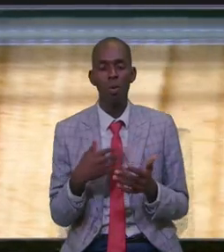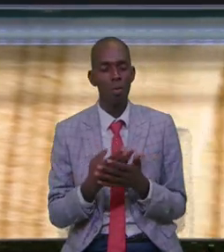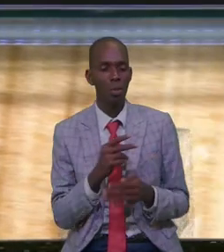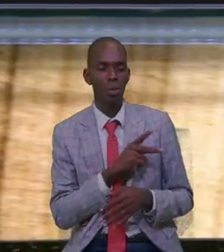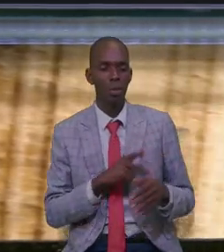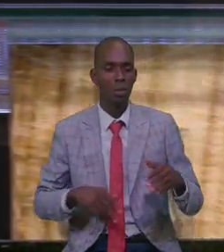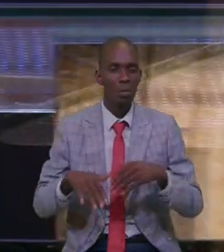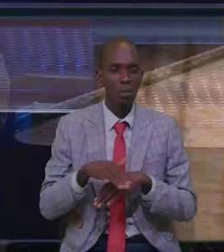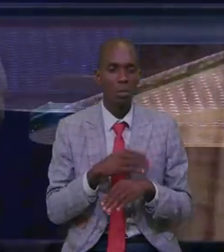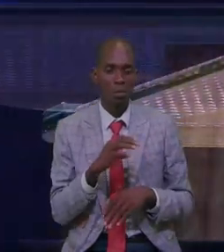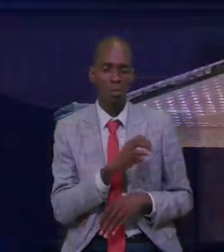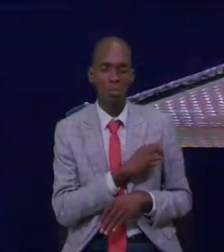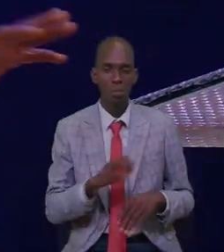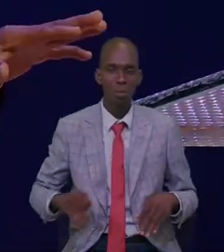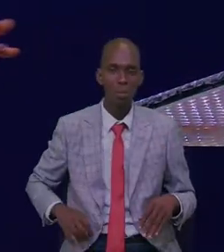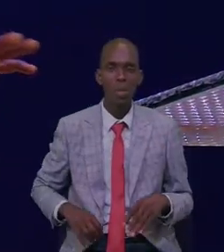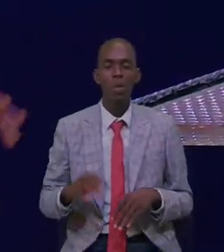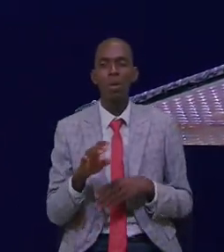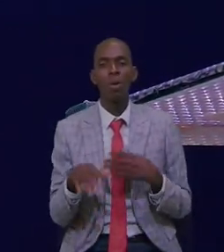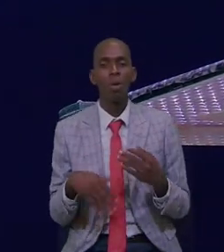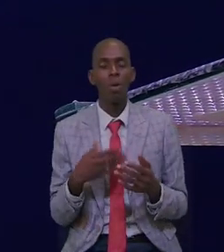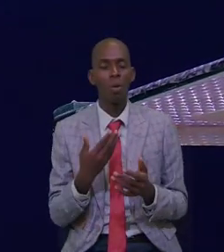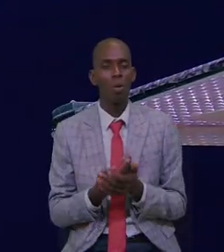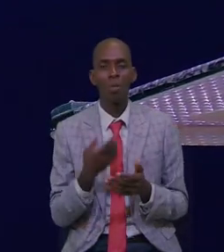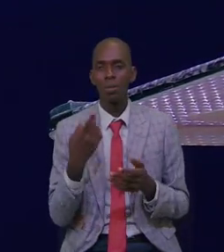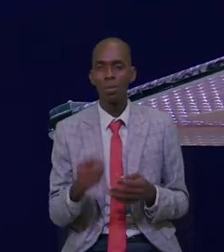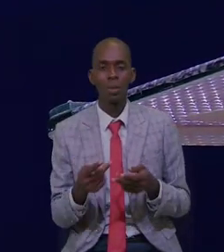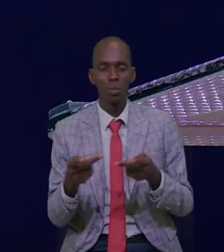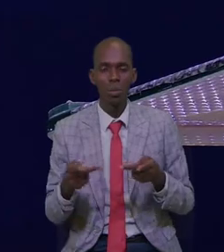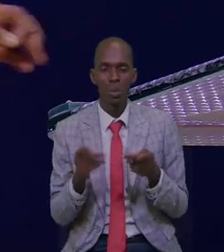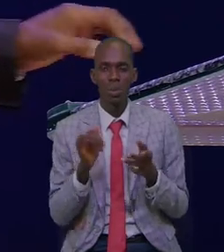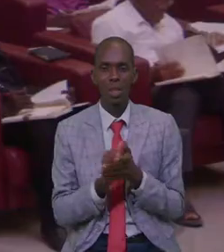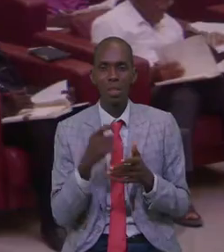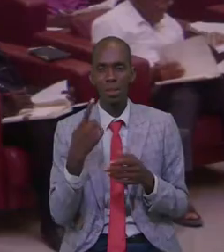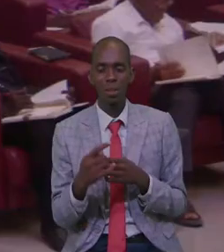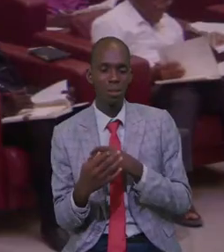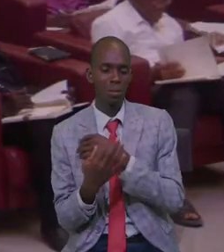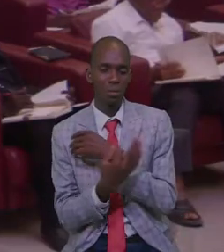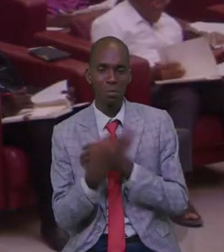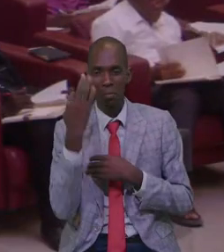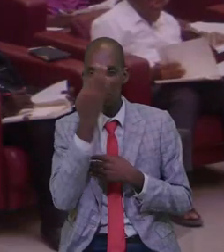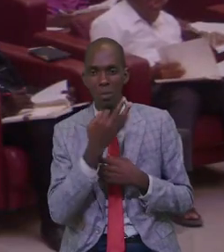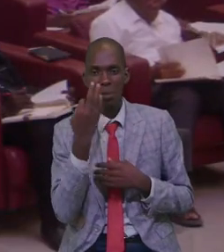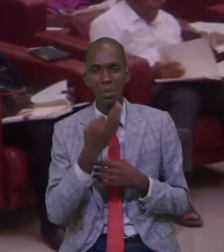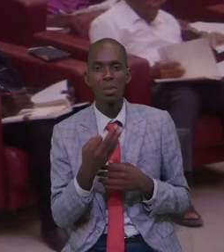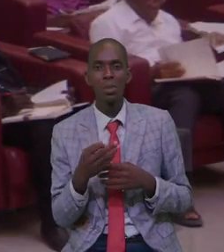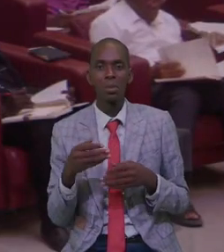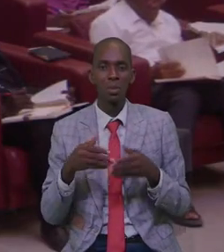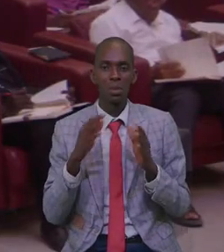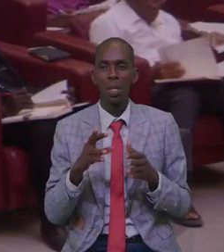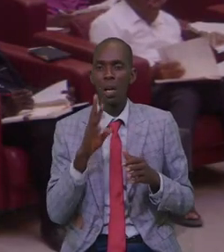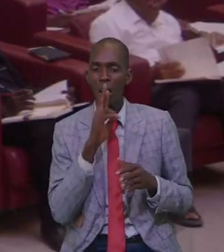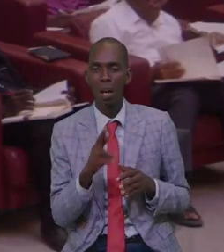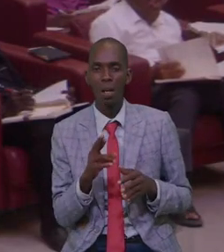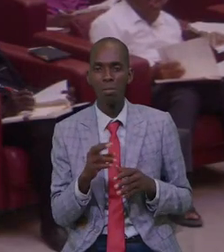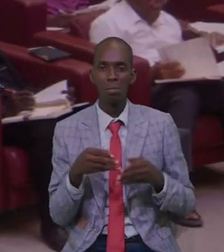those empires that all the foreign heathen kings were reigning over, Jehovah, you are my son. I've